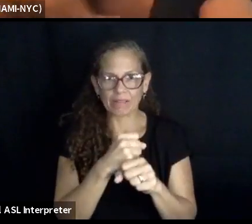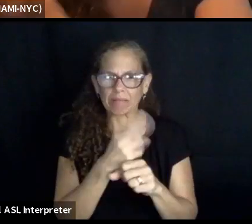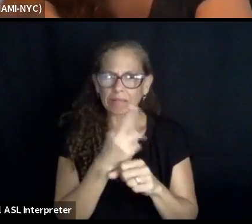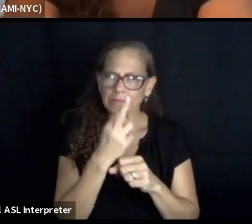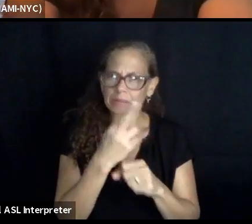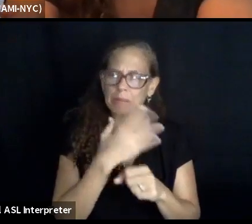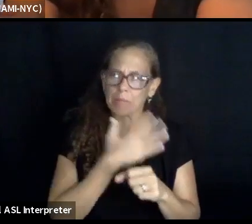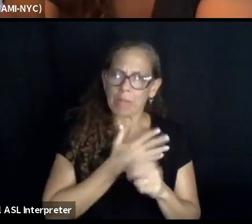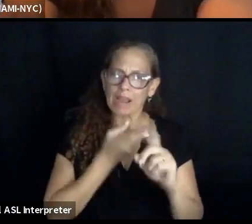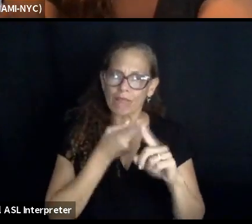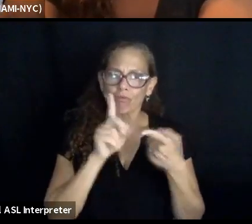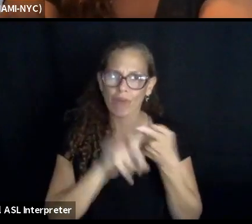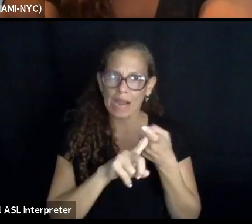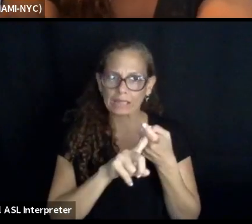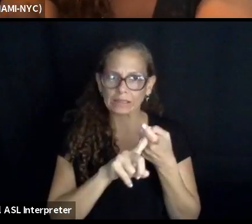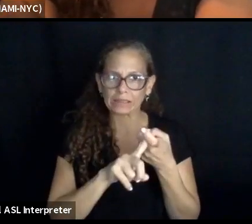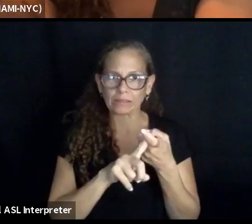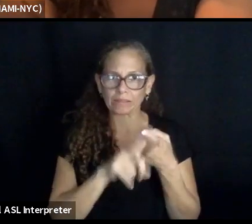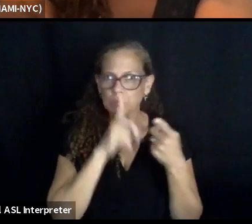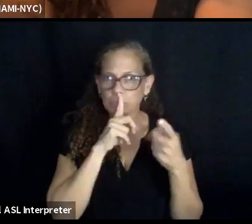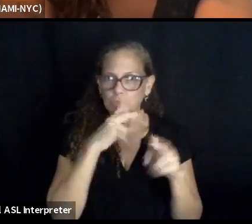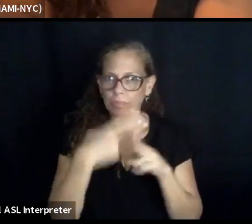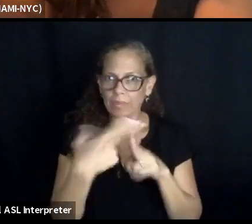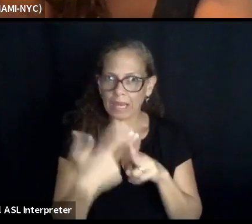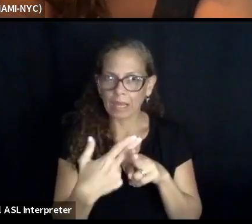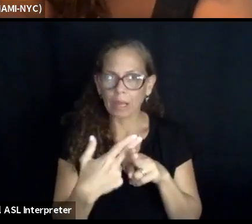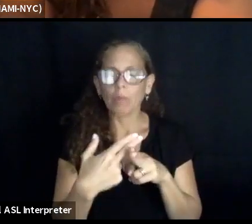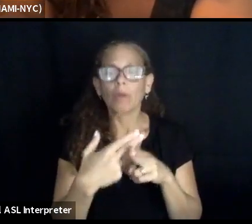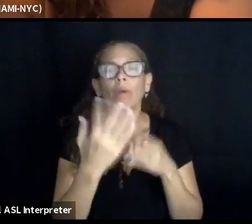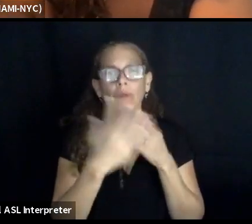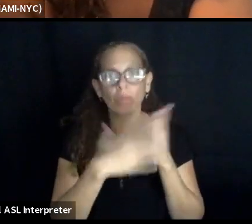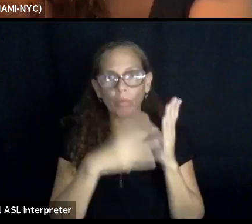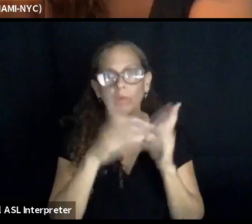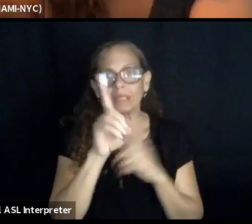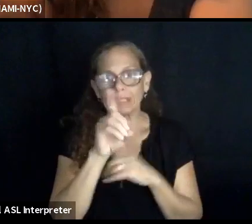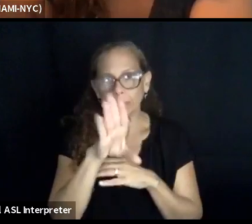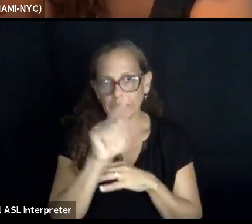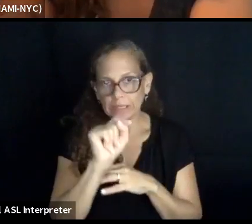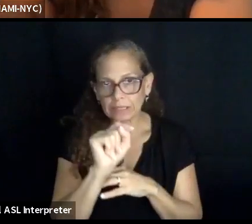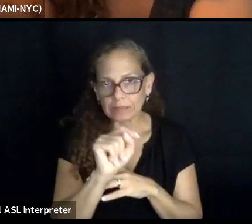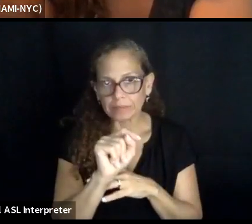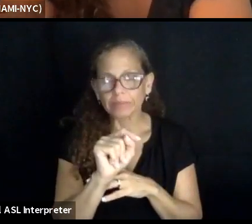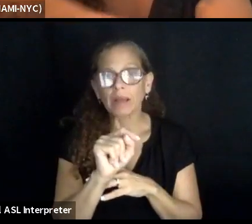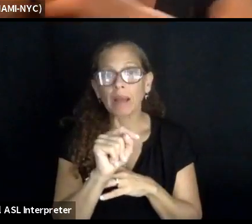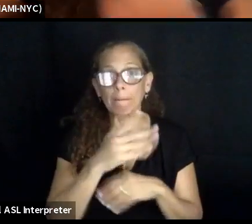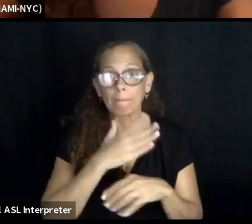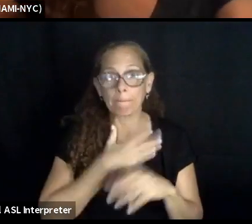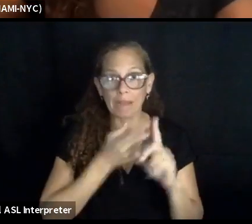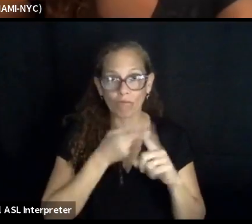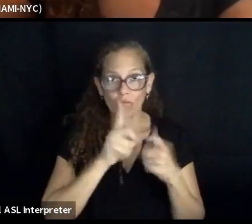who shall remain nameless went through DBT. And this friend of mine and